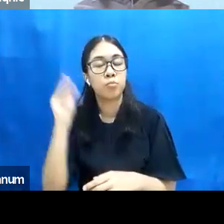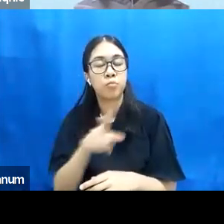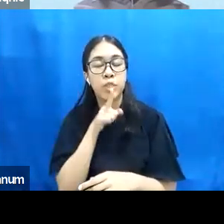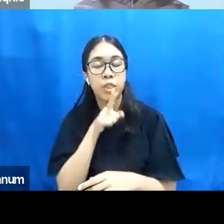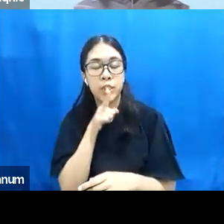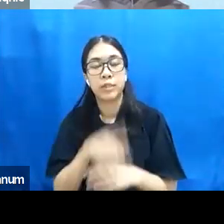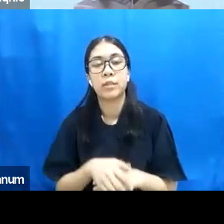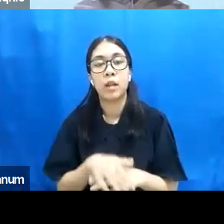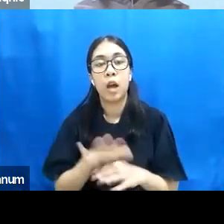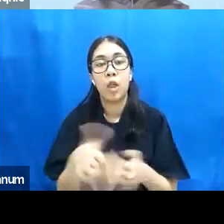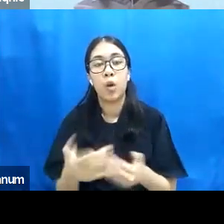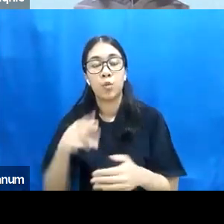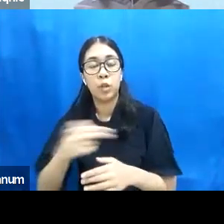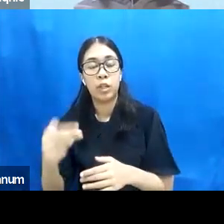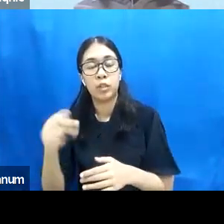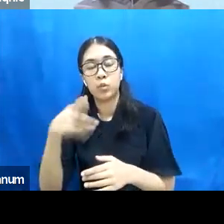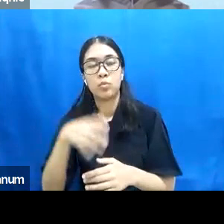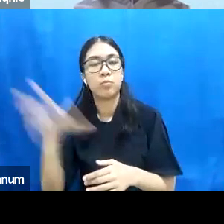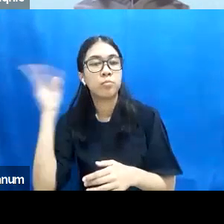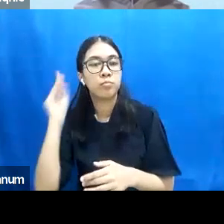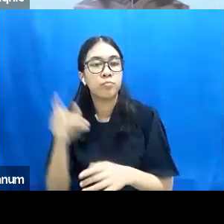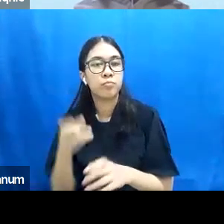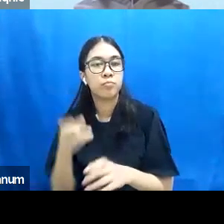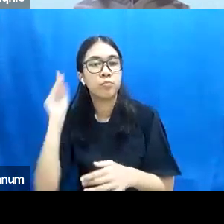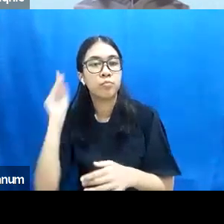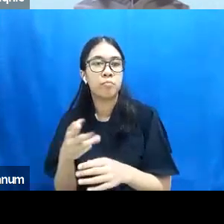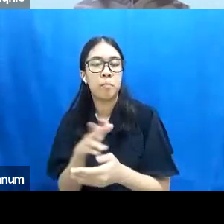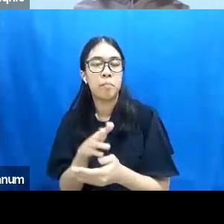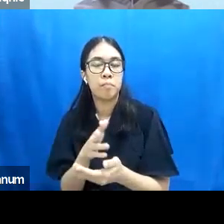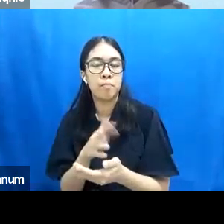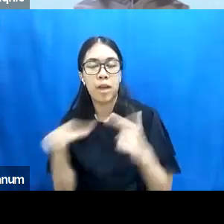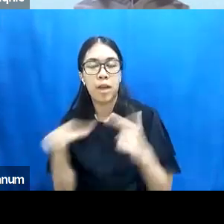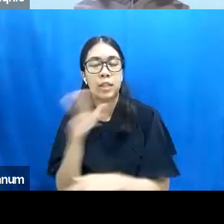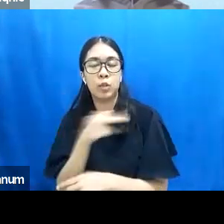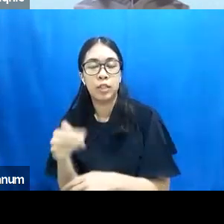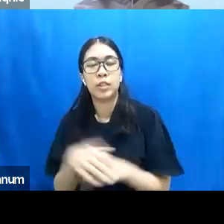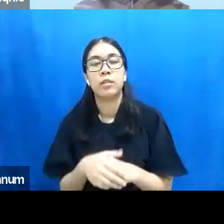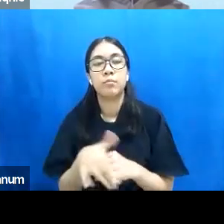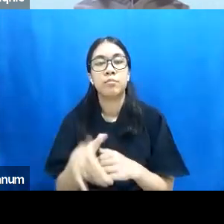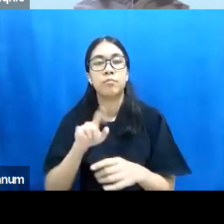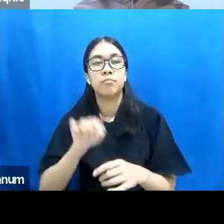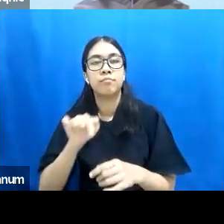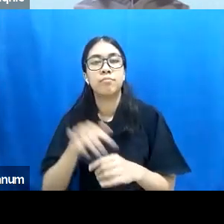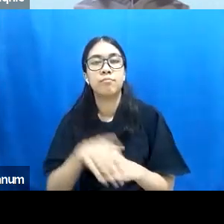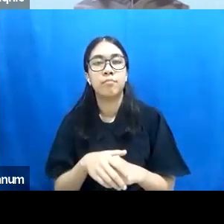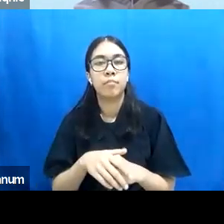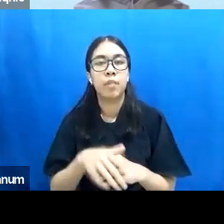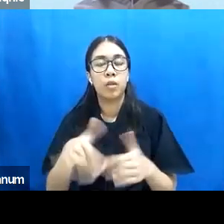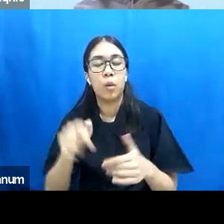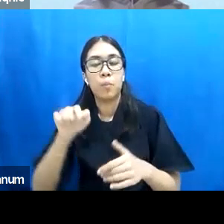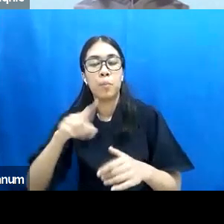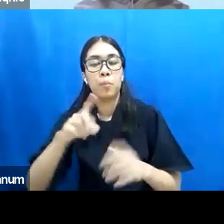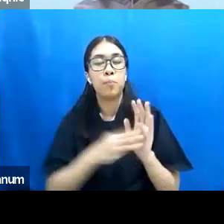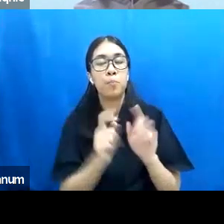English. Choose Indonesian if you would like to hear the interpretation in Indonesian. However, please do not click Mute Original Audio to ensure that you